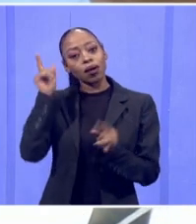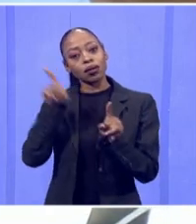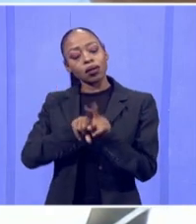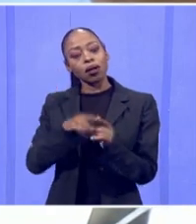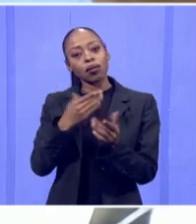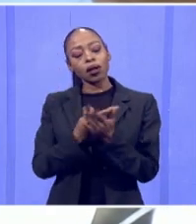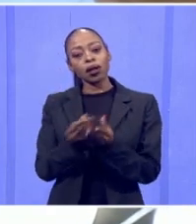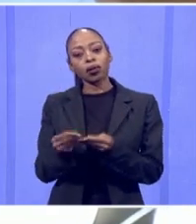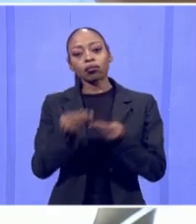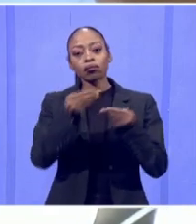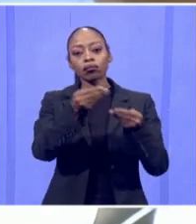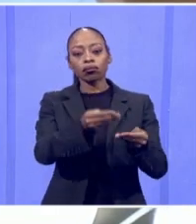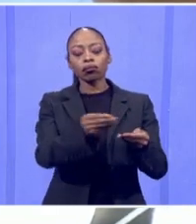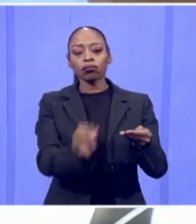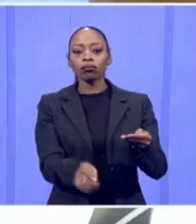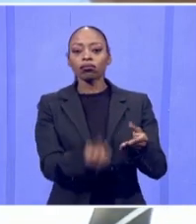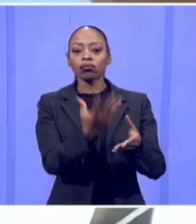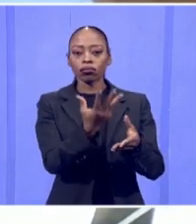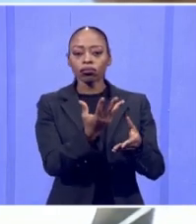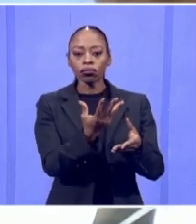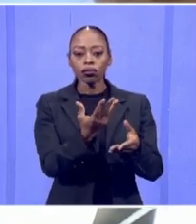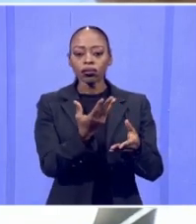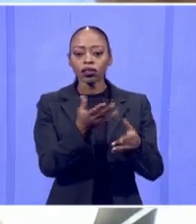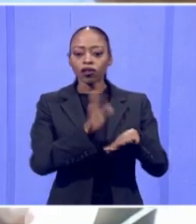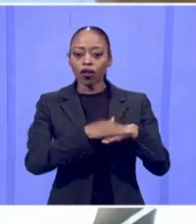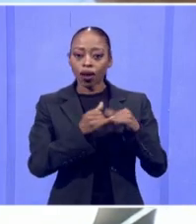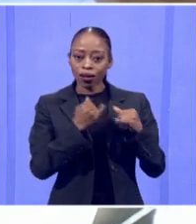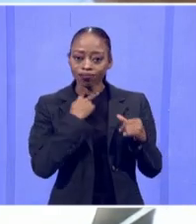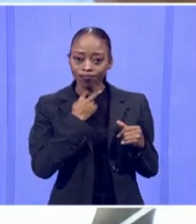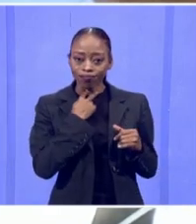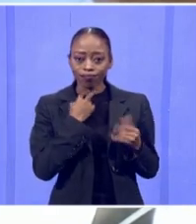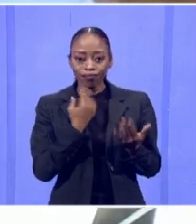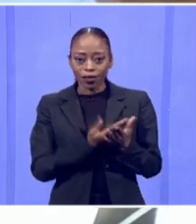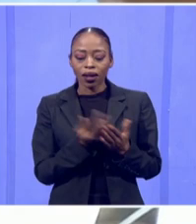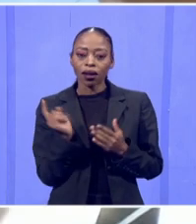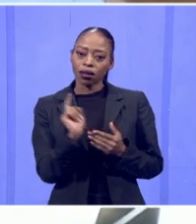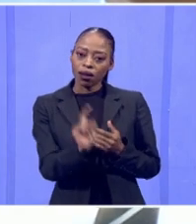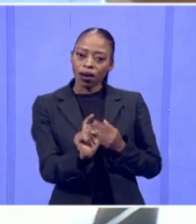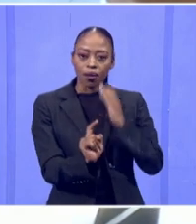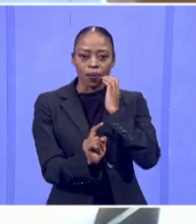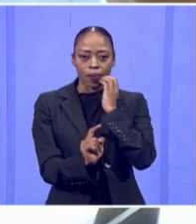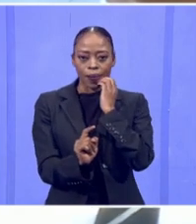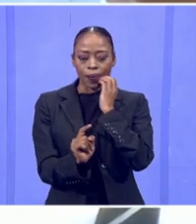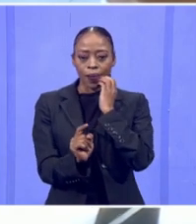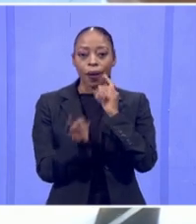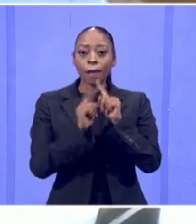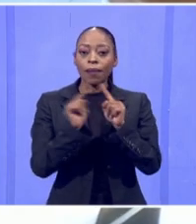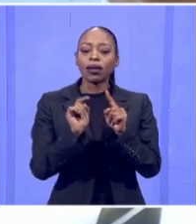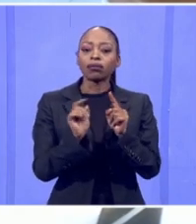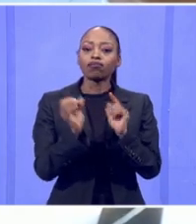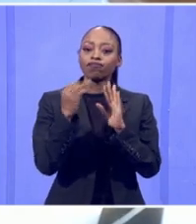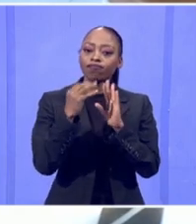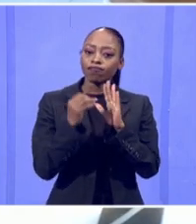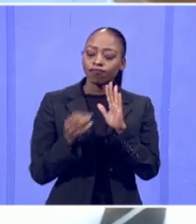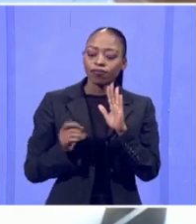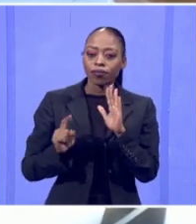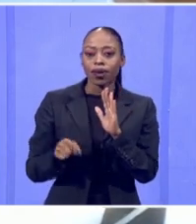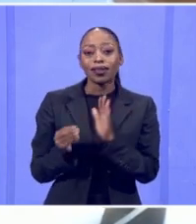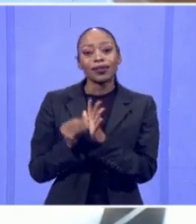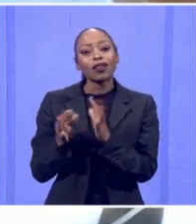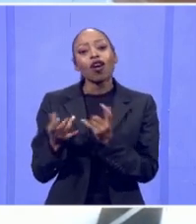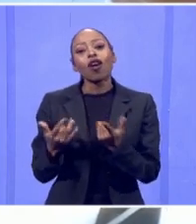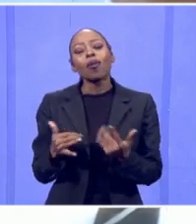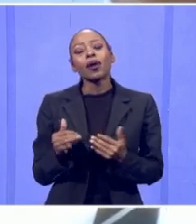submit if they can't do it online. But the main thing, it has to be loaded. You know how many learners have been